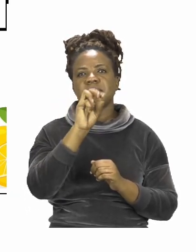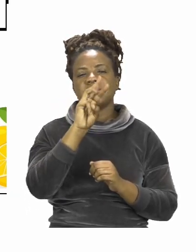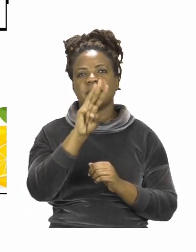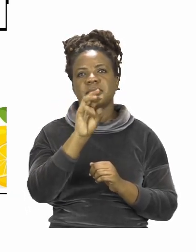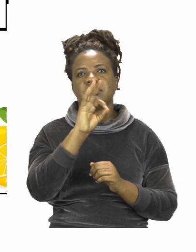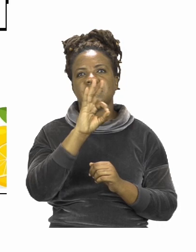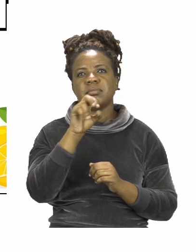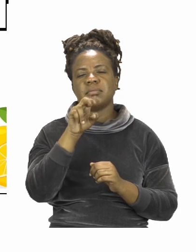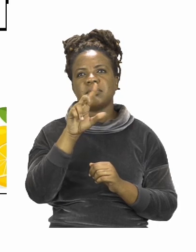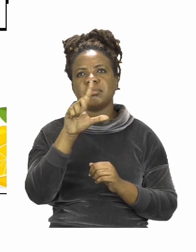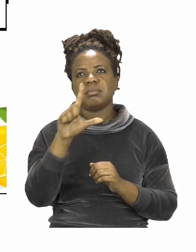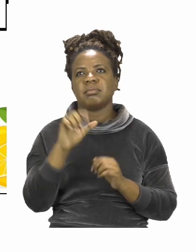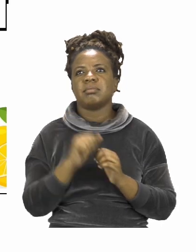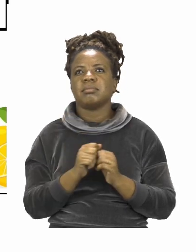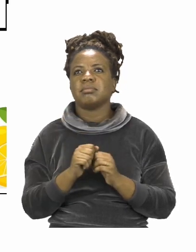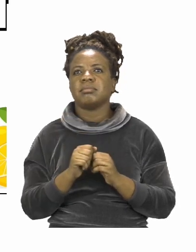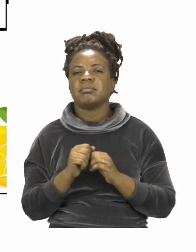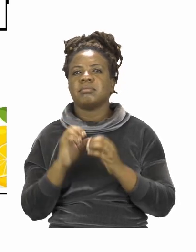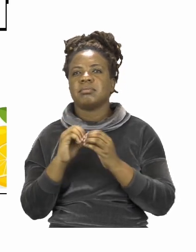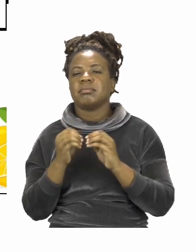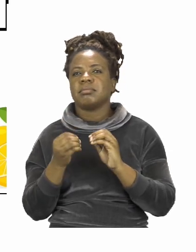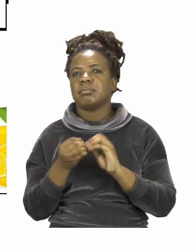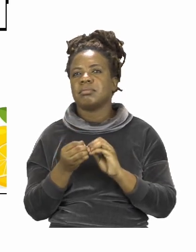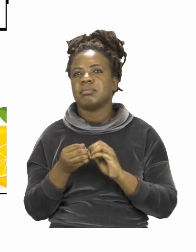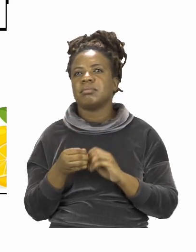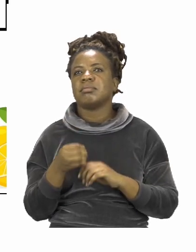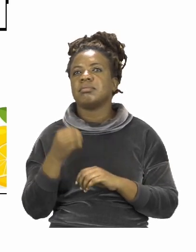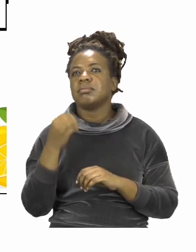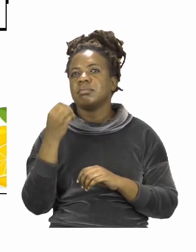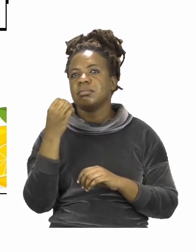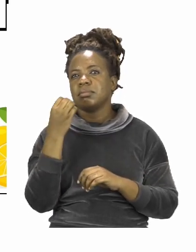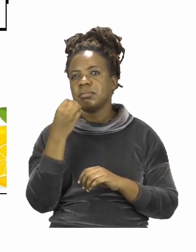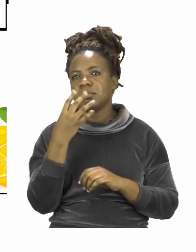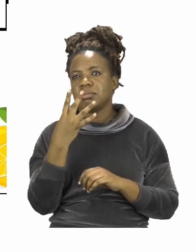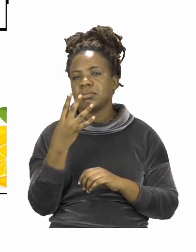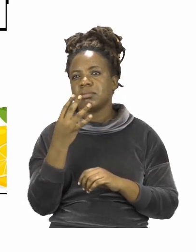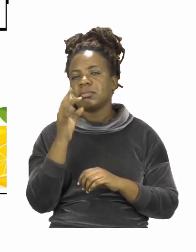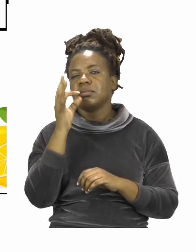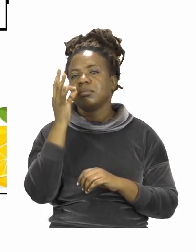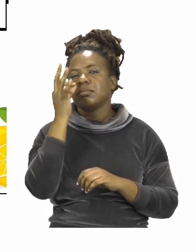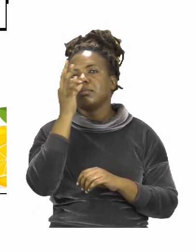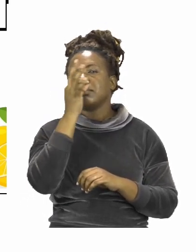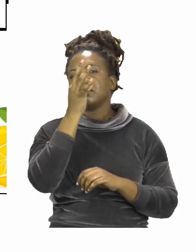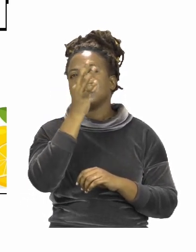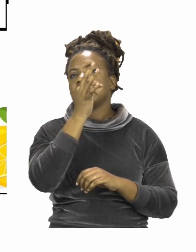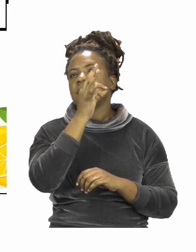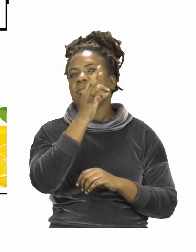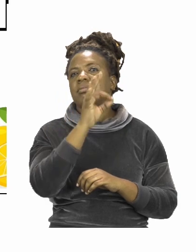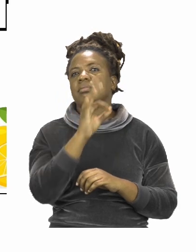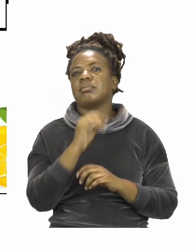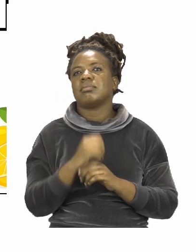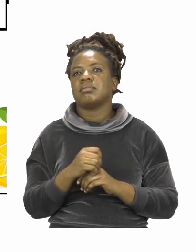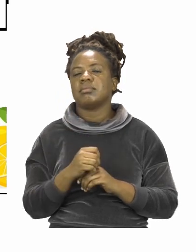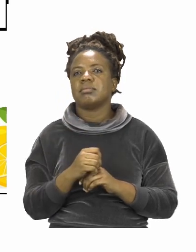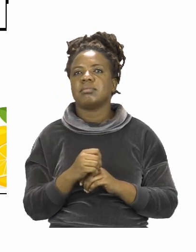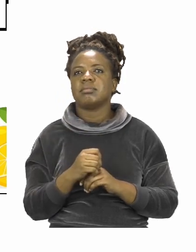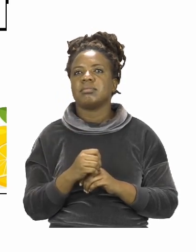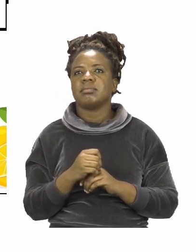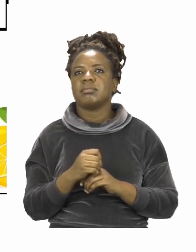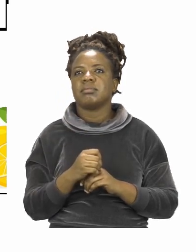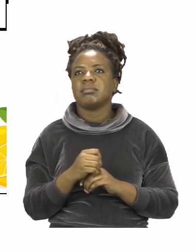Number 4 has a flower, a type of flower that we all know. This one is called